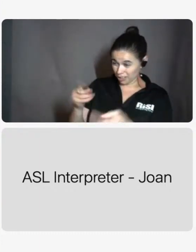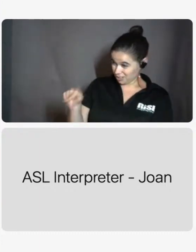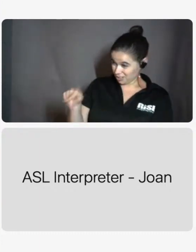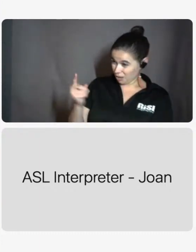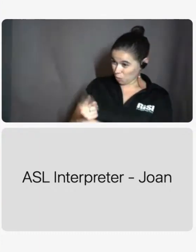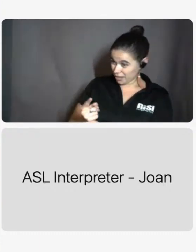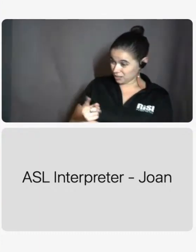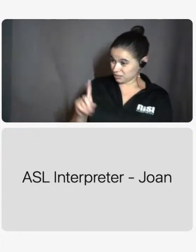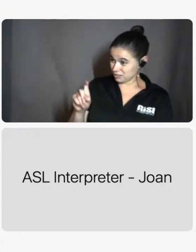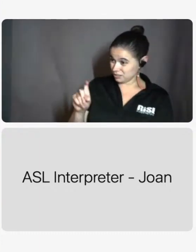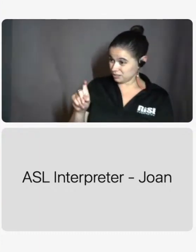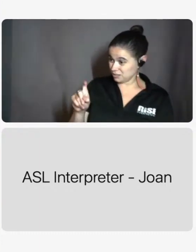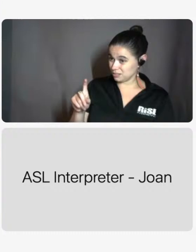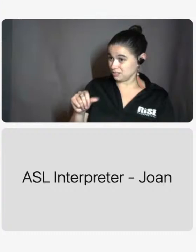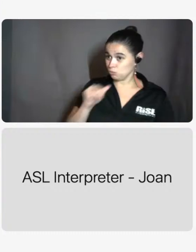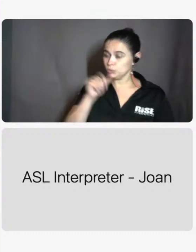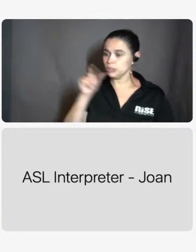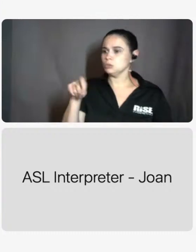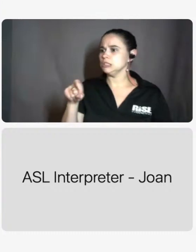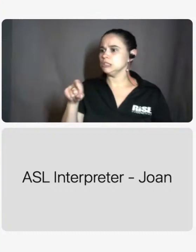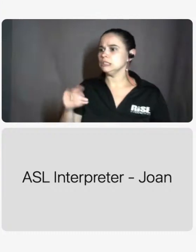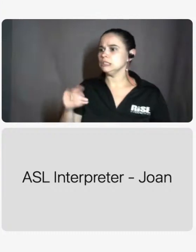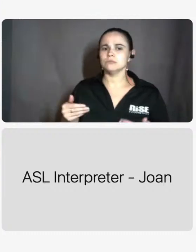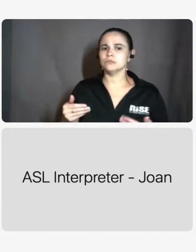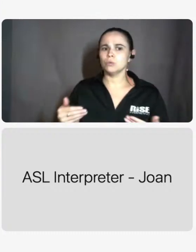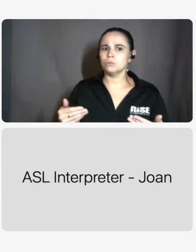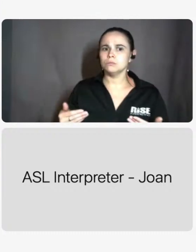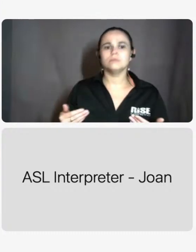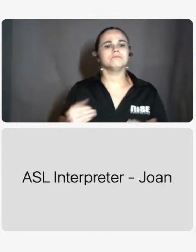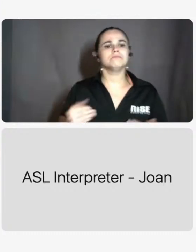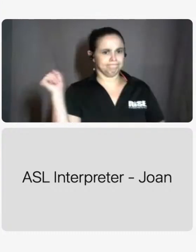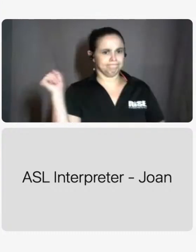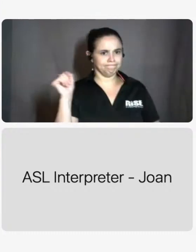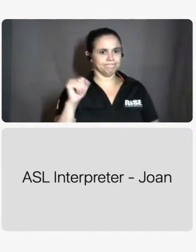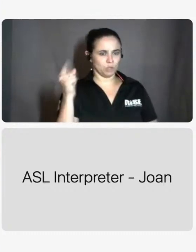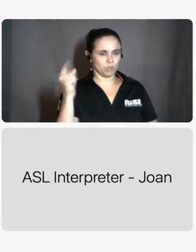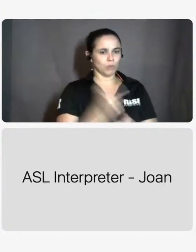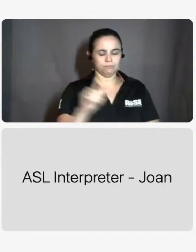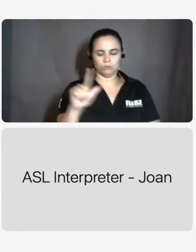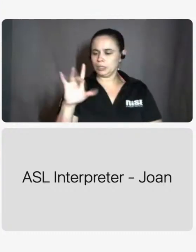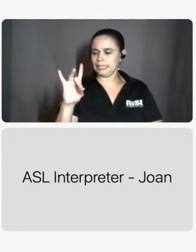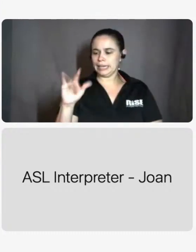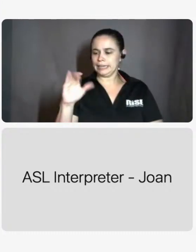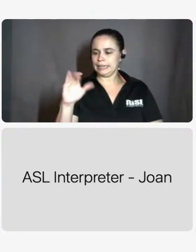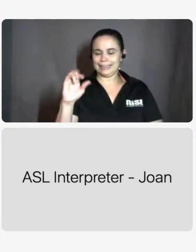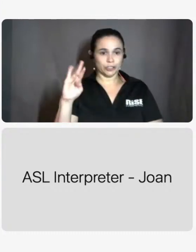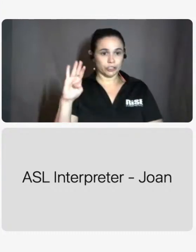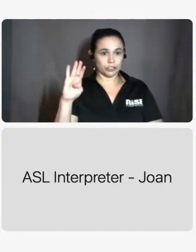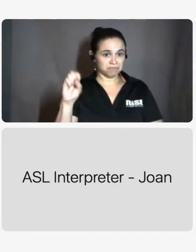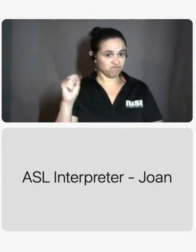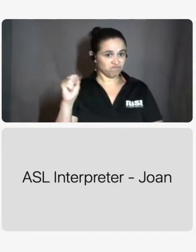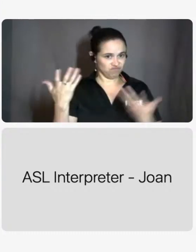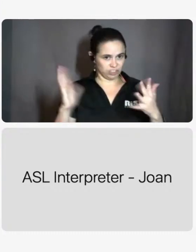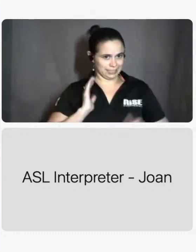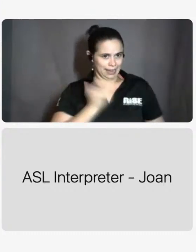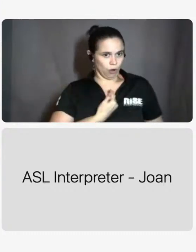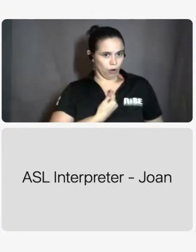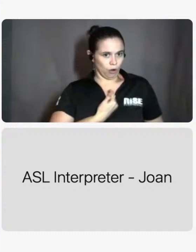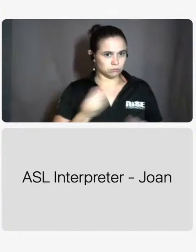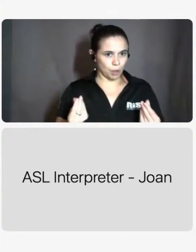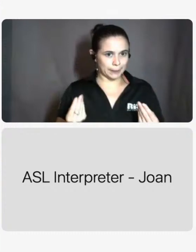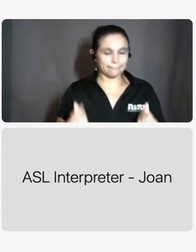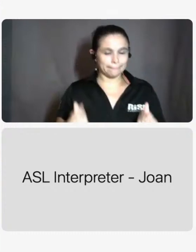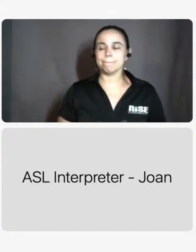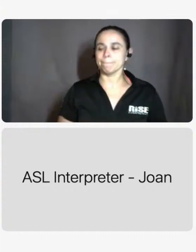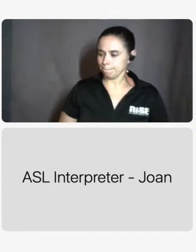Yeah. Absolutely, that is correct. Okay. And also in the slides